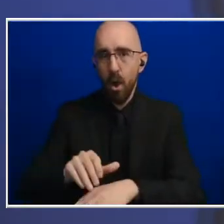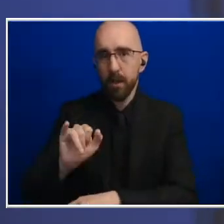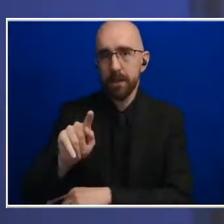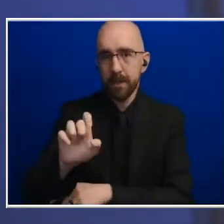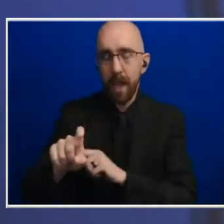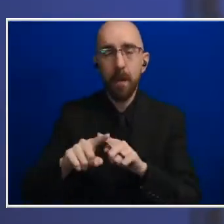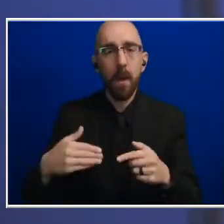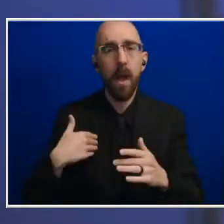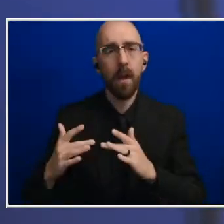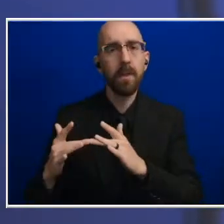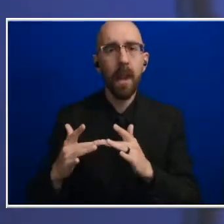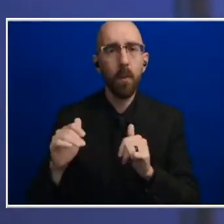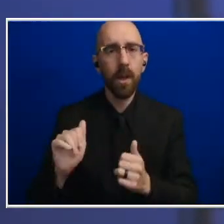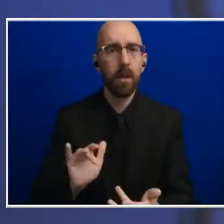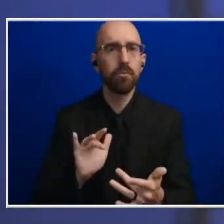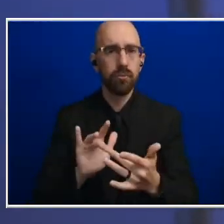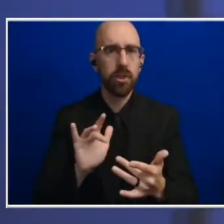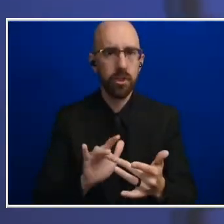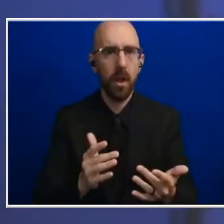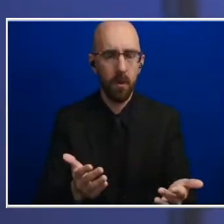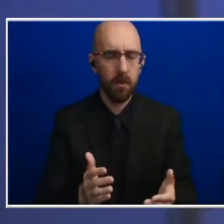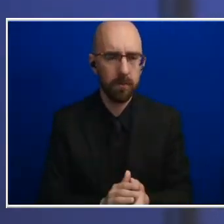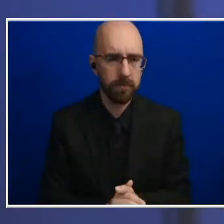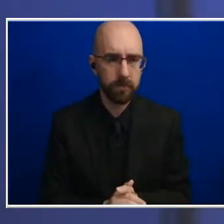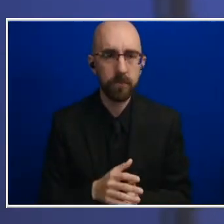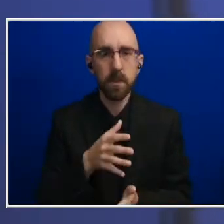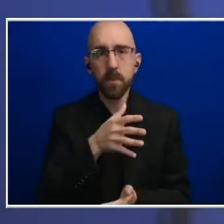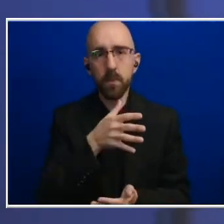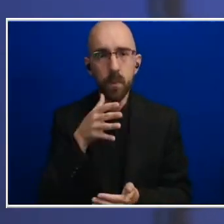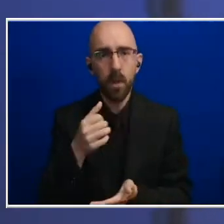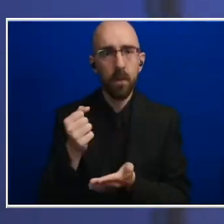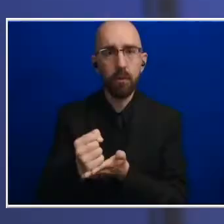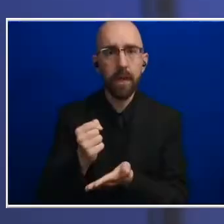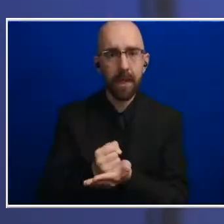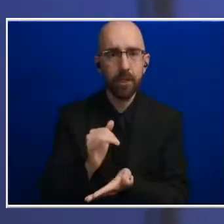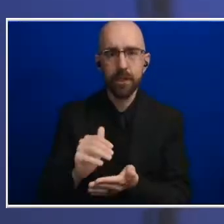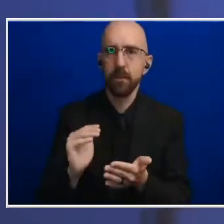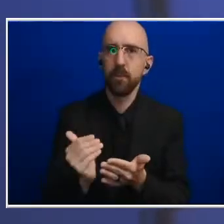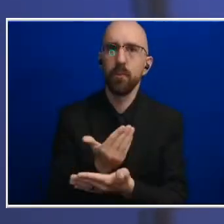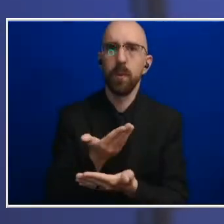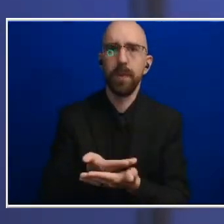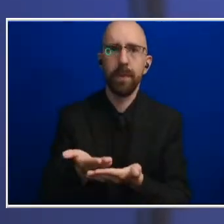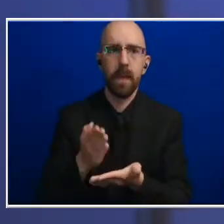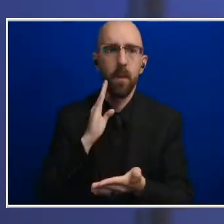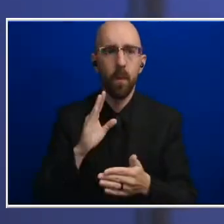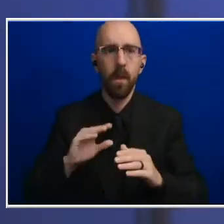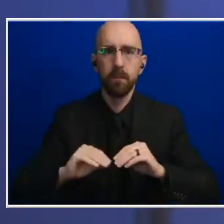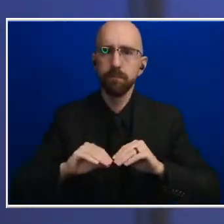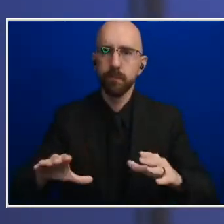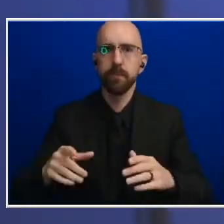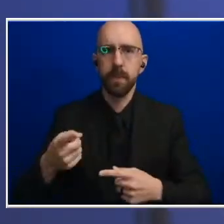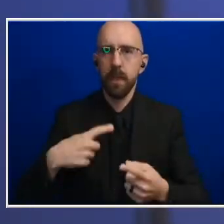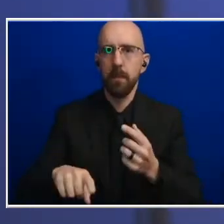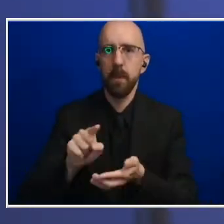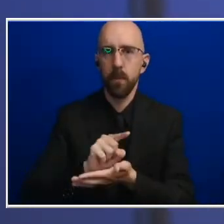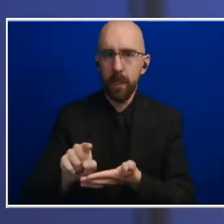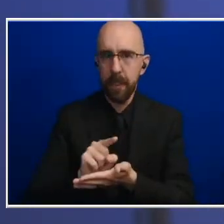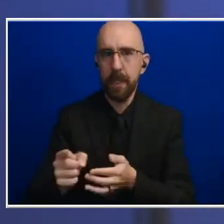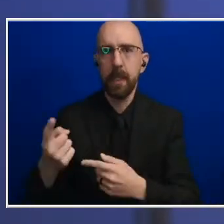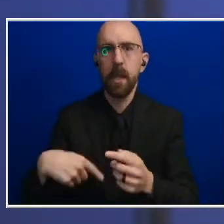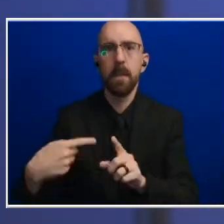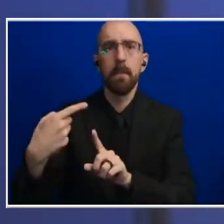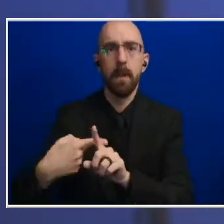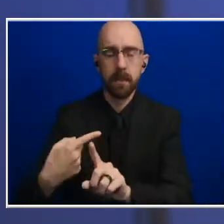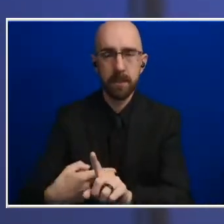could reach out to. And so the rural accreditation is a brand new thing that's going to be rolling out in the coming weeks and coming months. And the idea is really